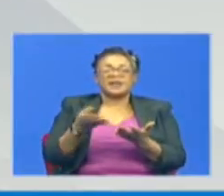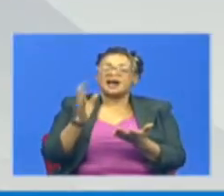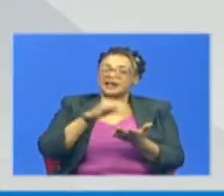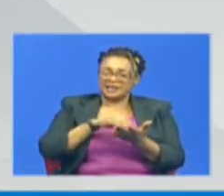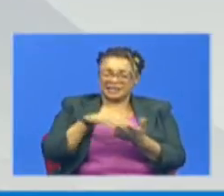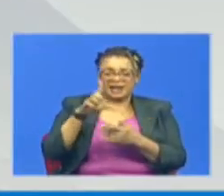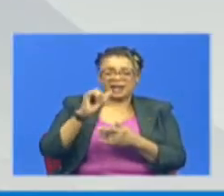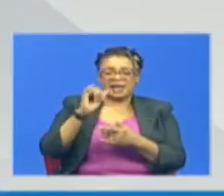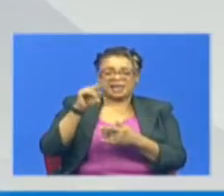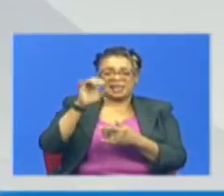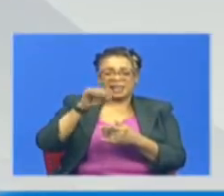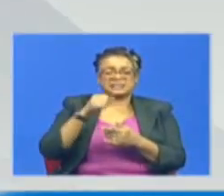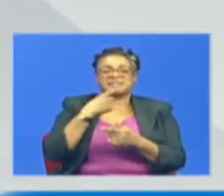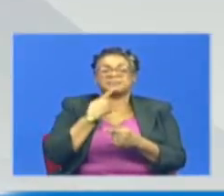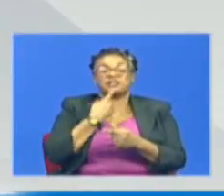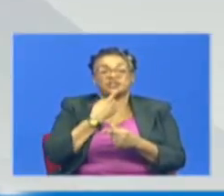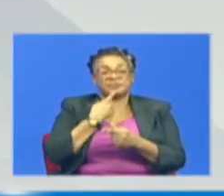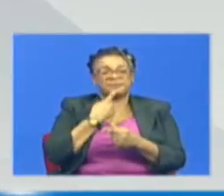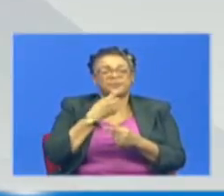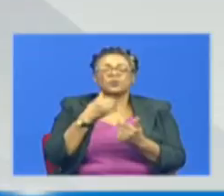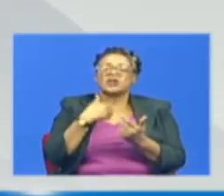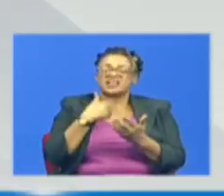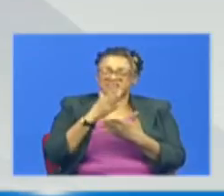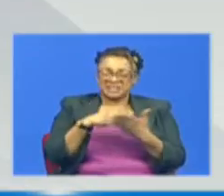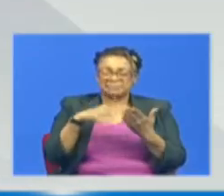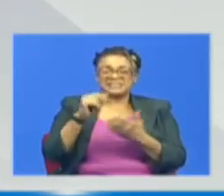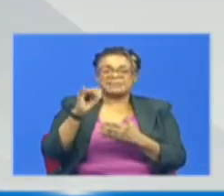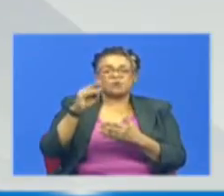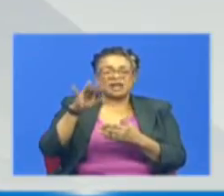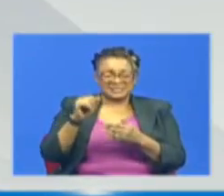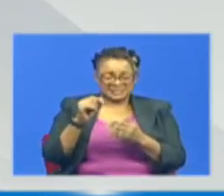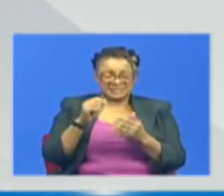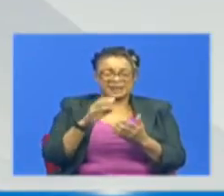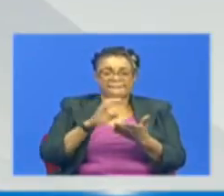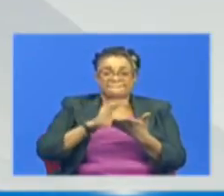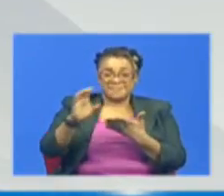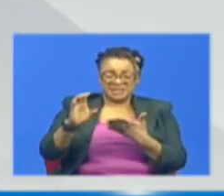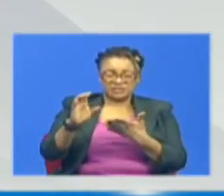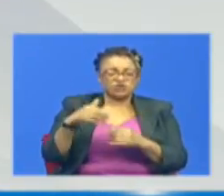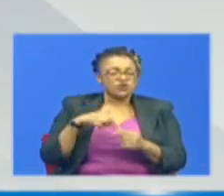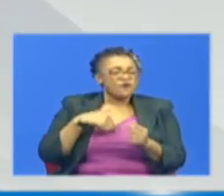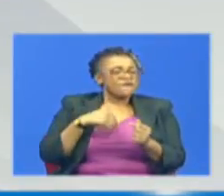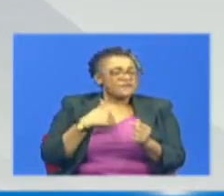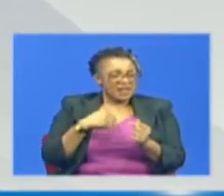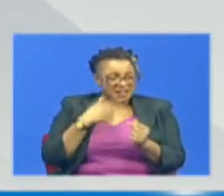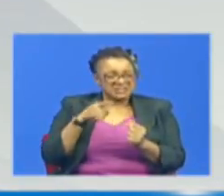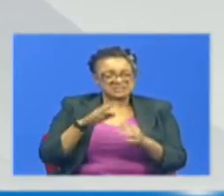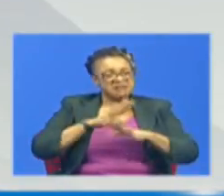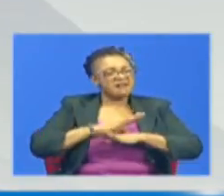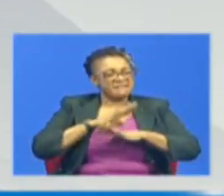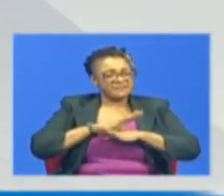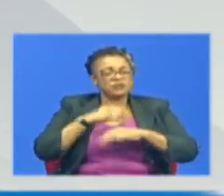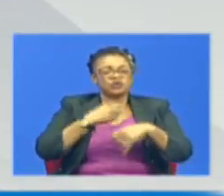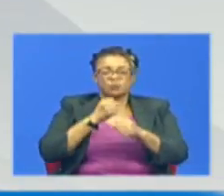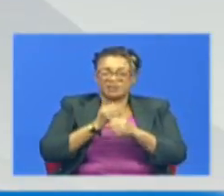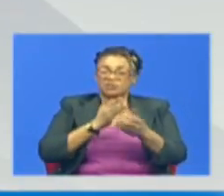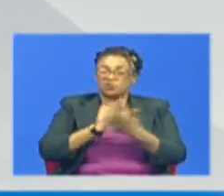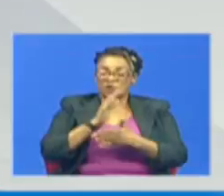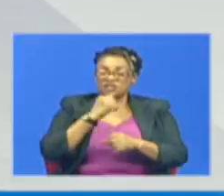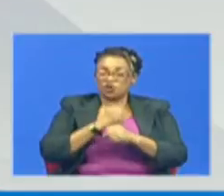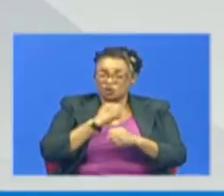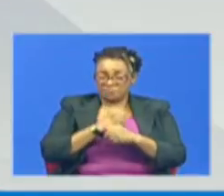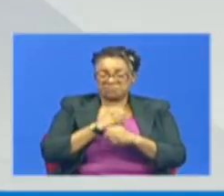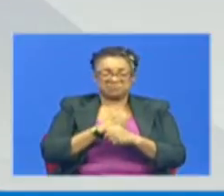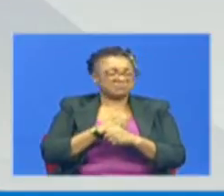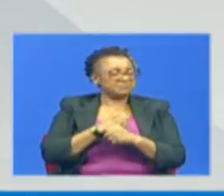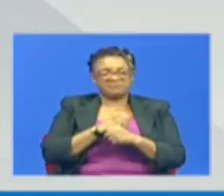has mentioned that there are some stimulus packages that have been given, do you feel that these are enough to ensure that these very jobs, for instance, are not